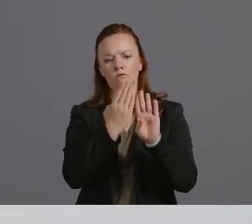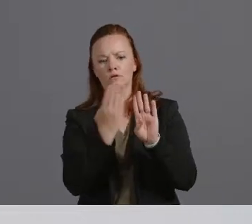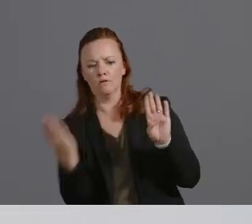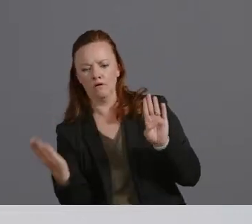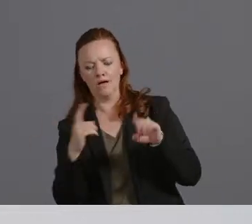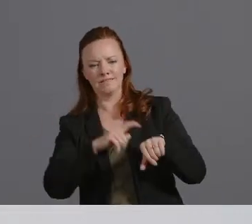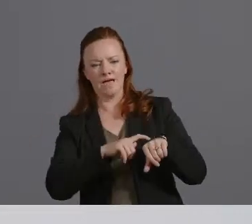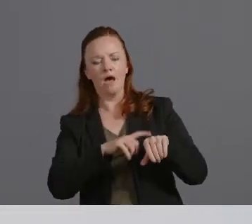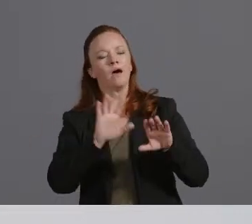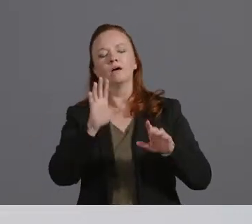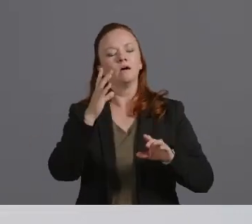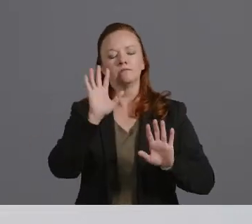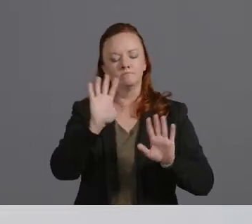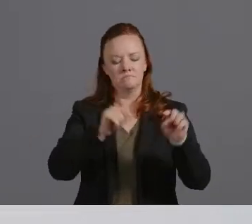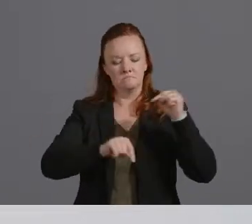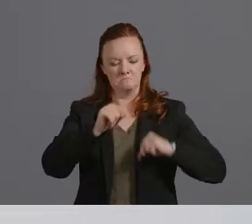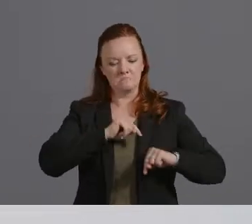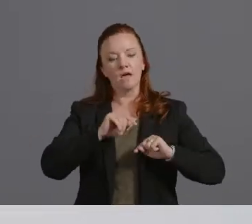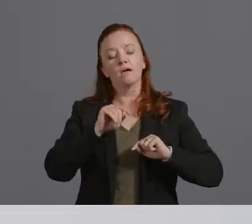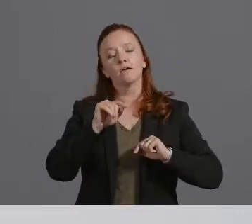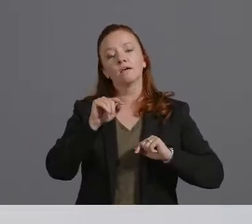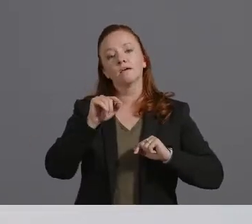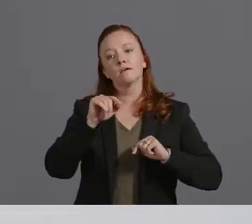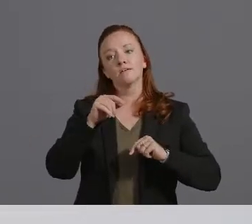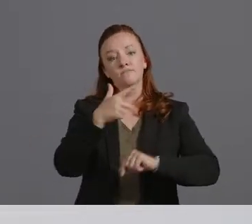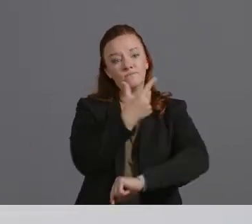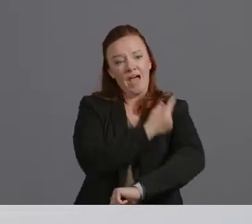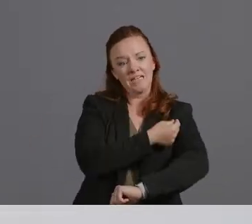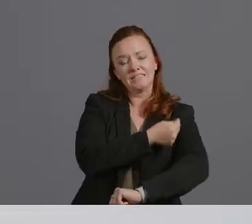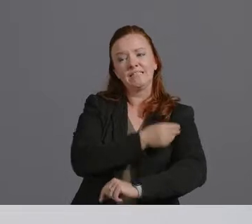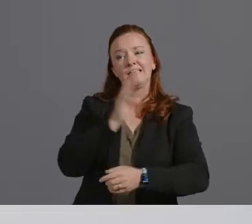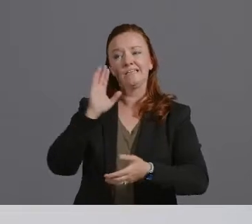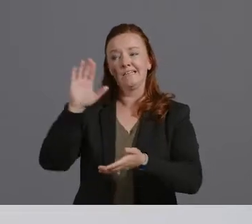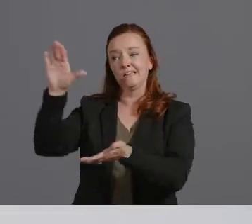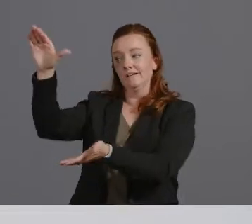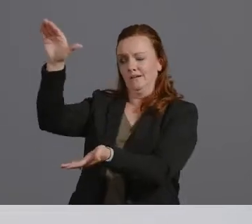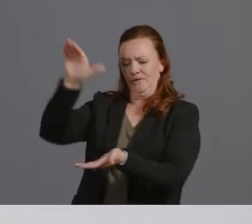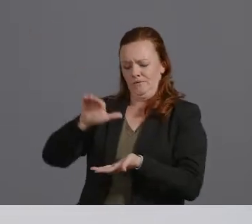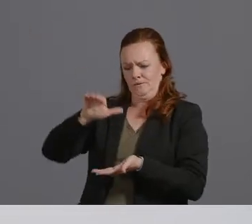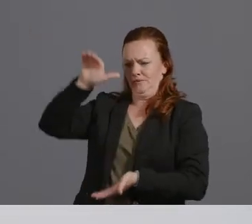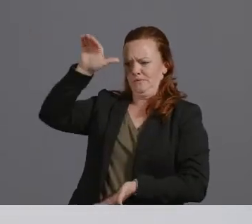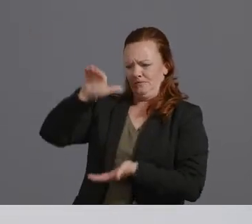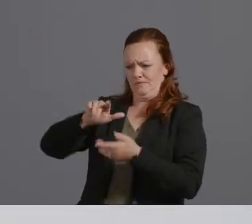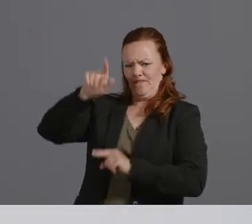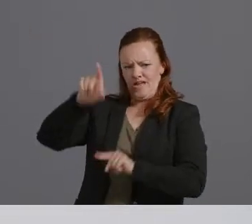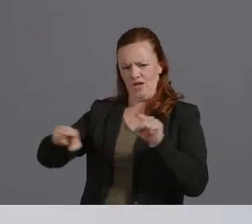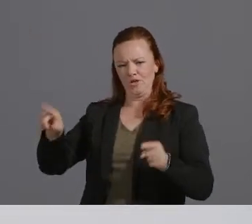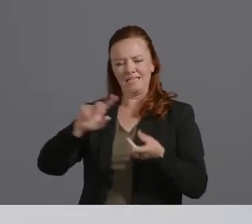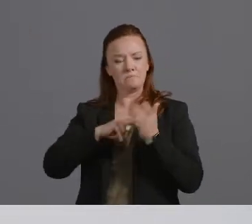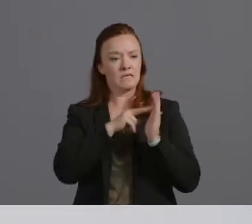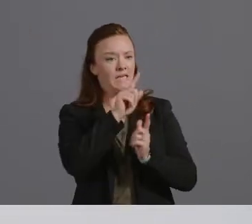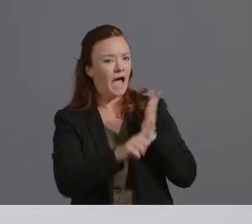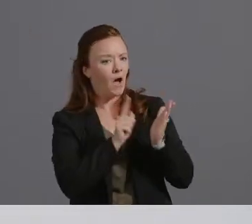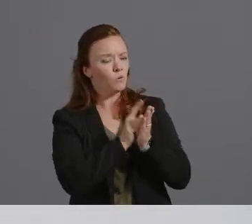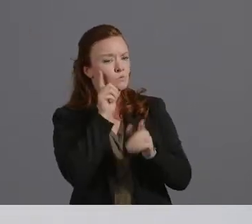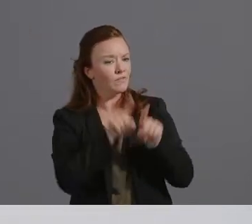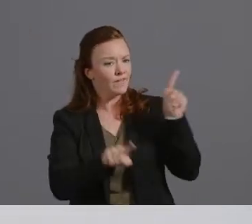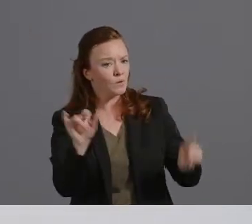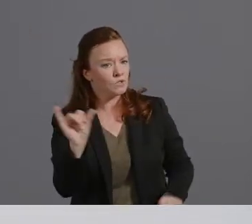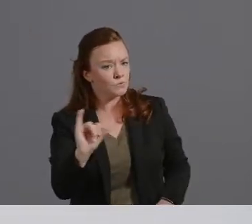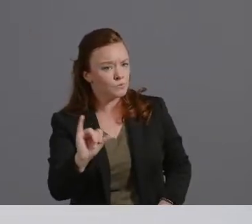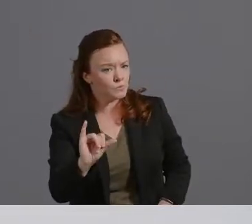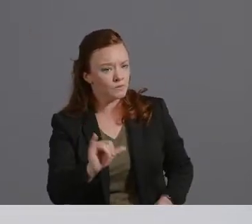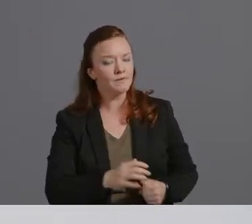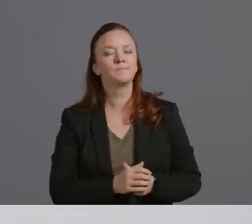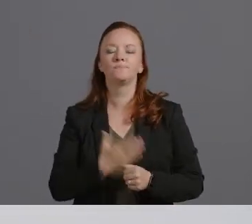increase and decrease rather as the vaccine supply does? Yeah, that's a really great question. So yes, when we extend hours, that means